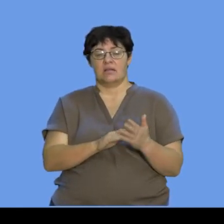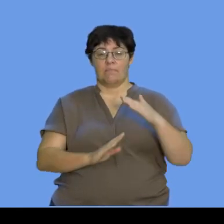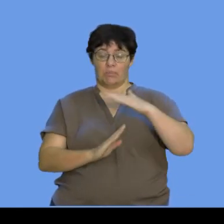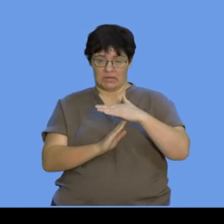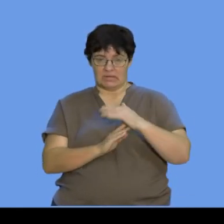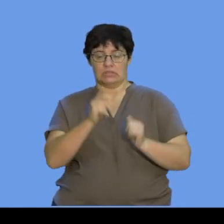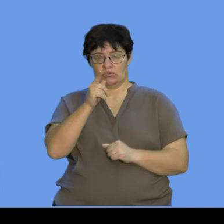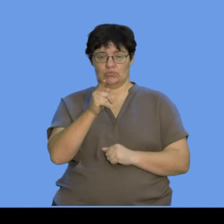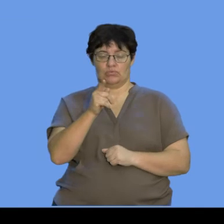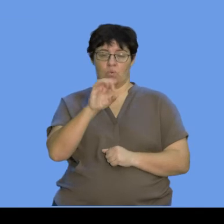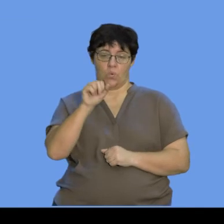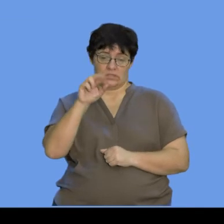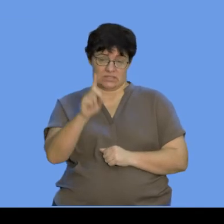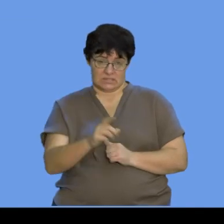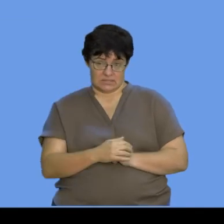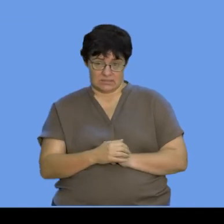So I will therefore say,